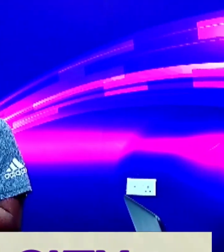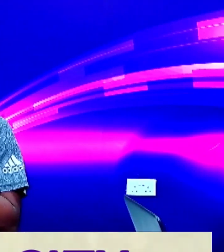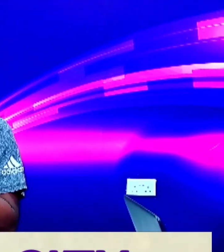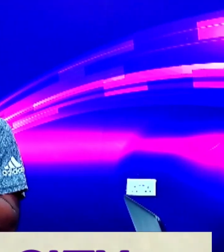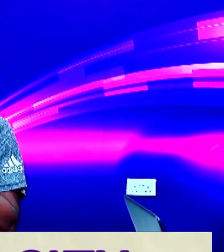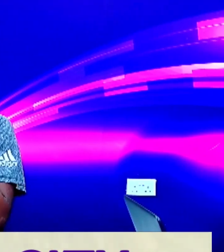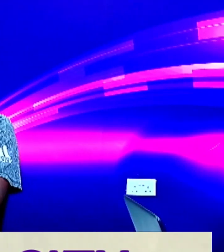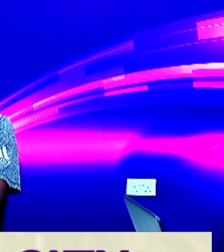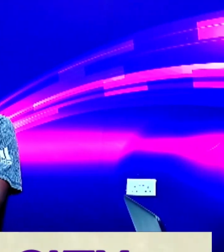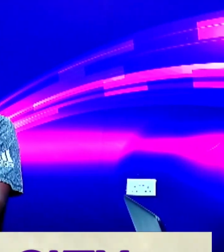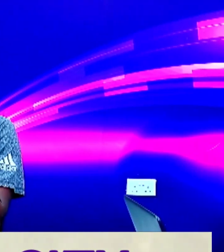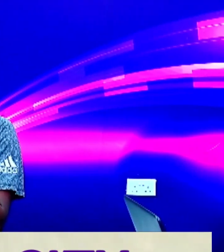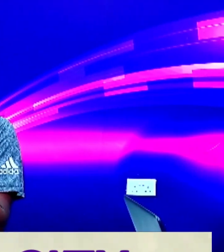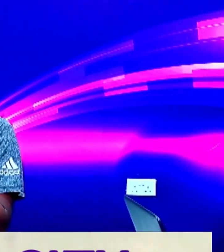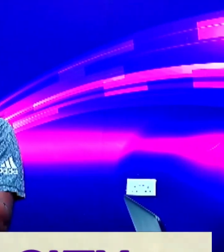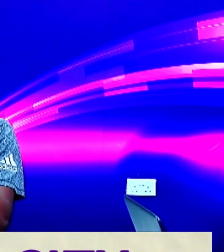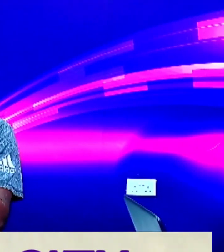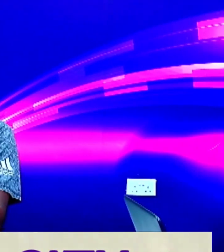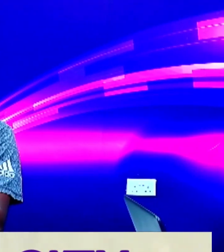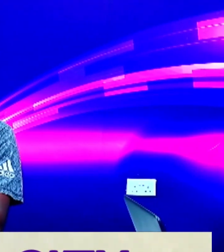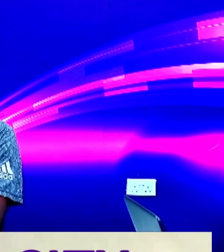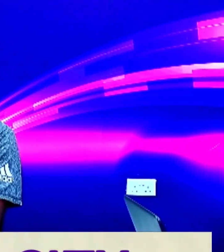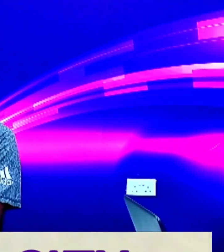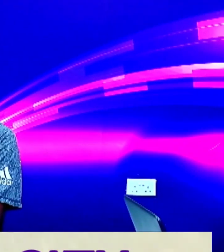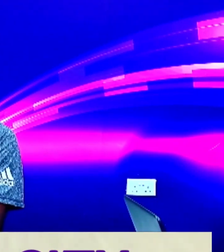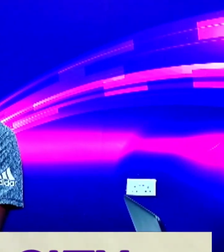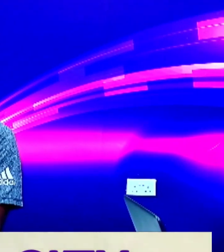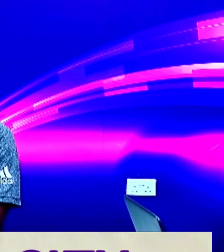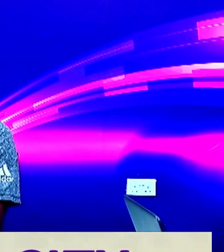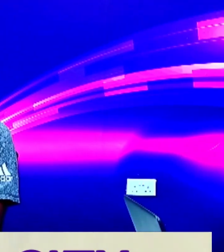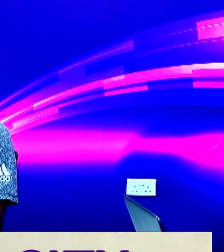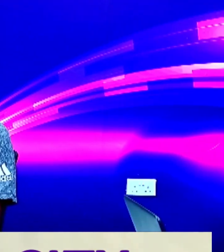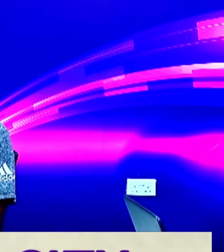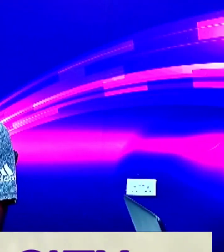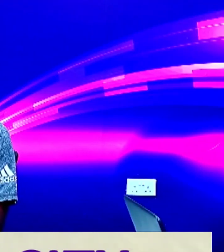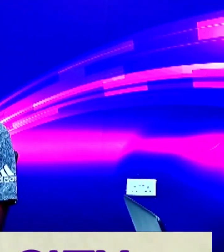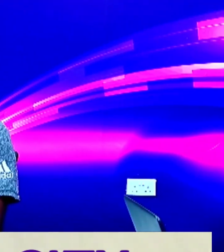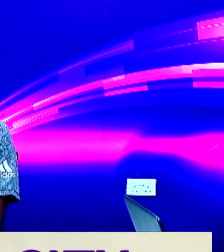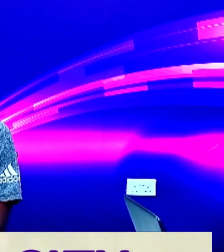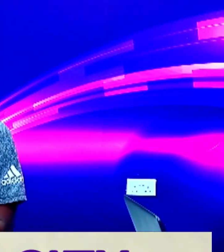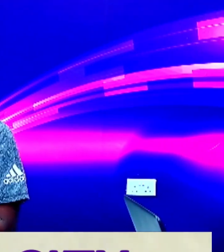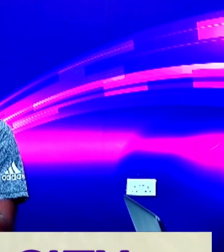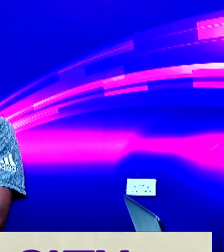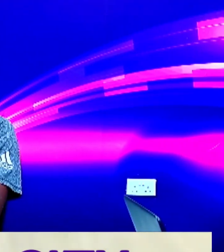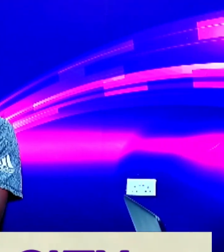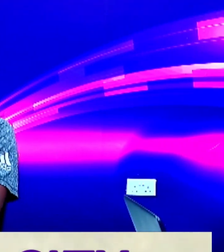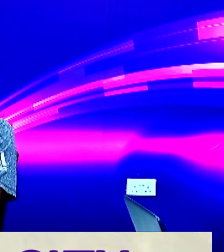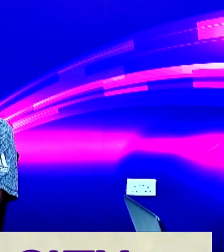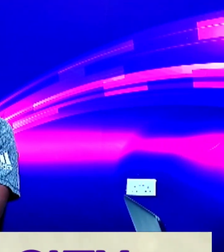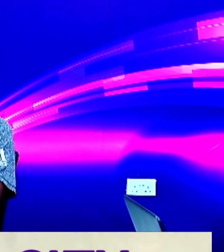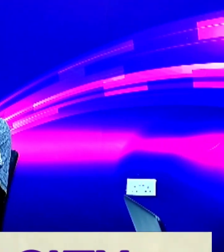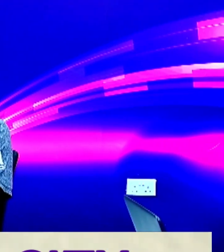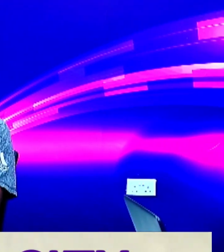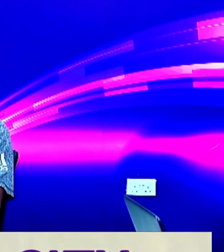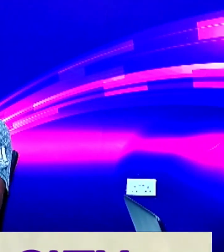that is true. It's a must. Morocco have a very good resource. You know, last